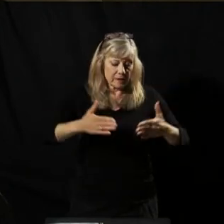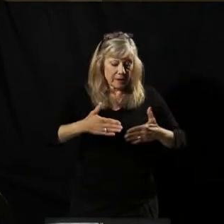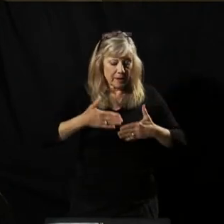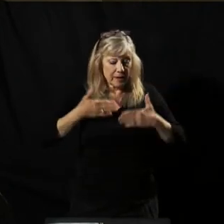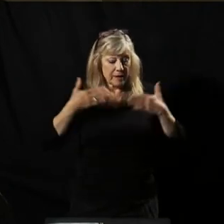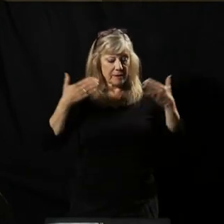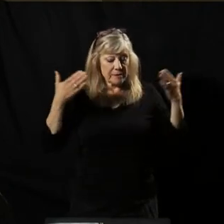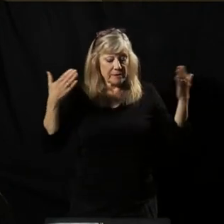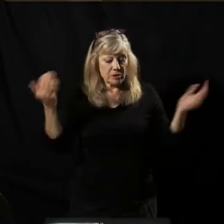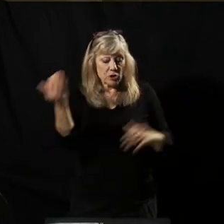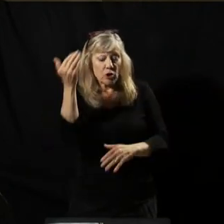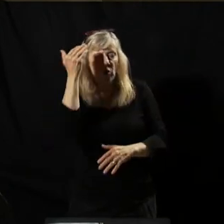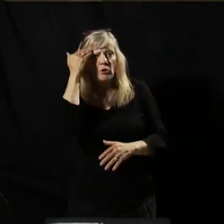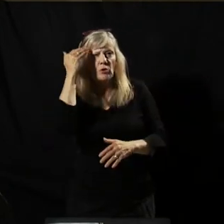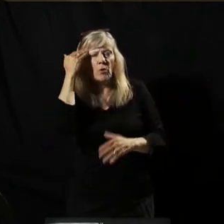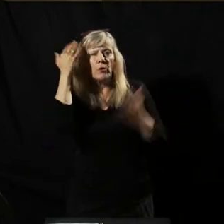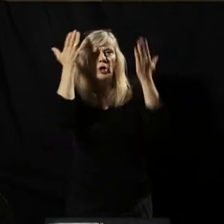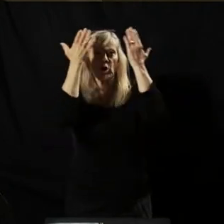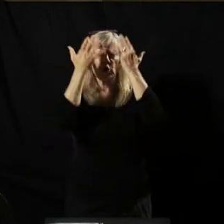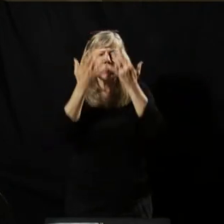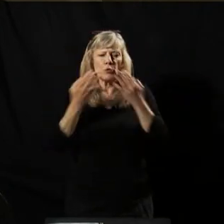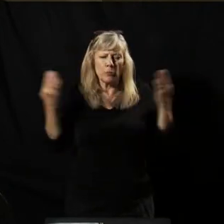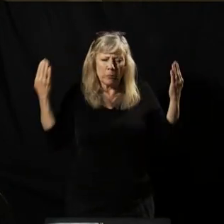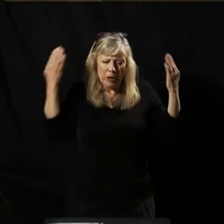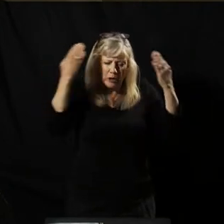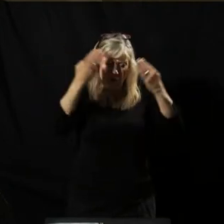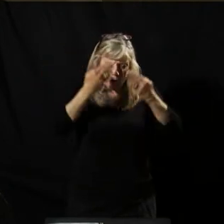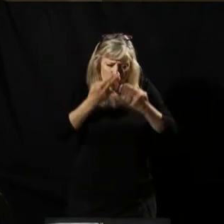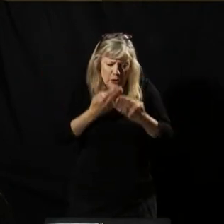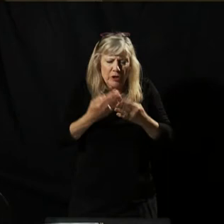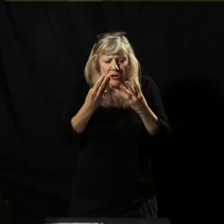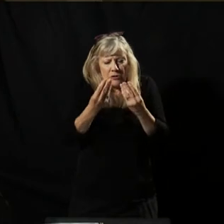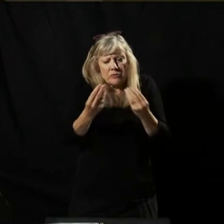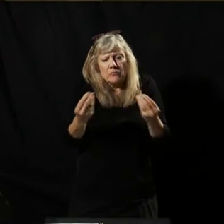knowing an end to gloom and